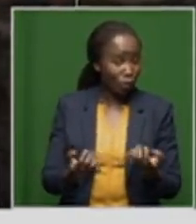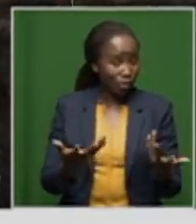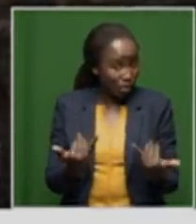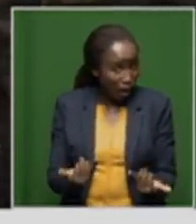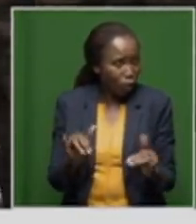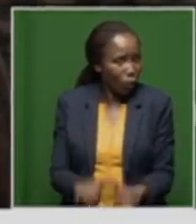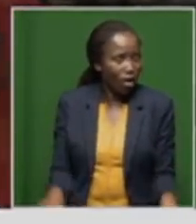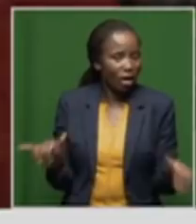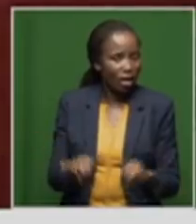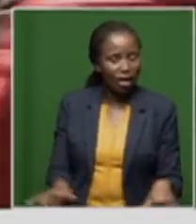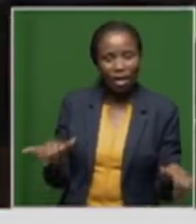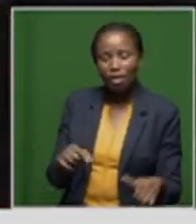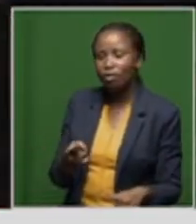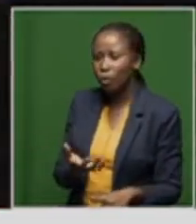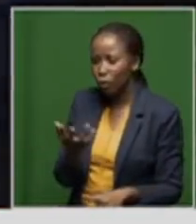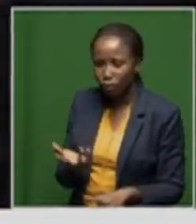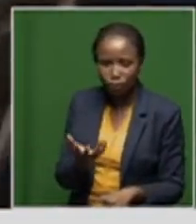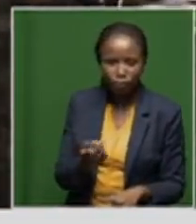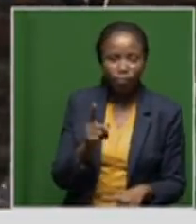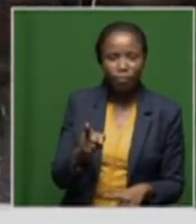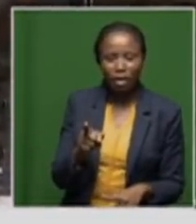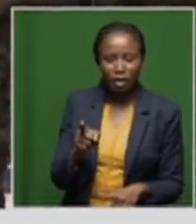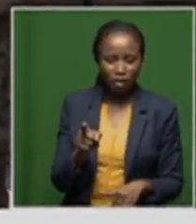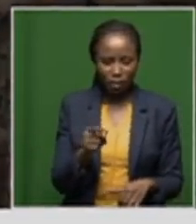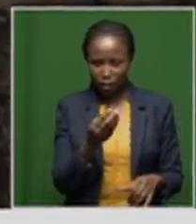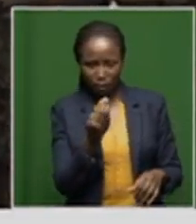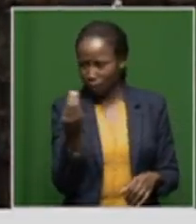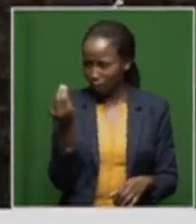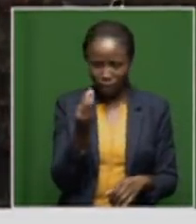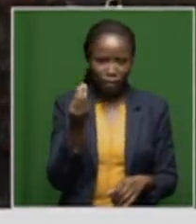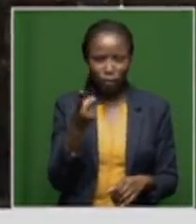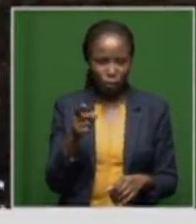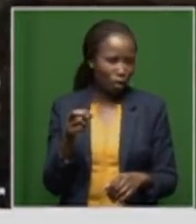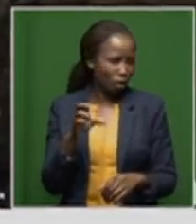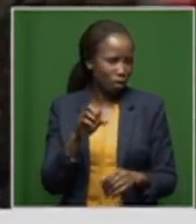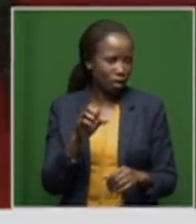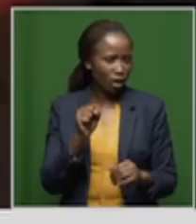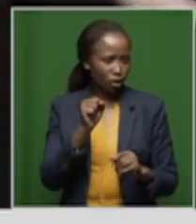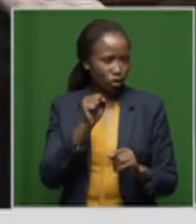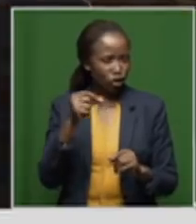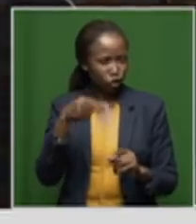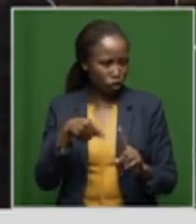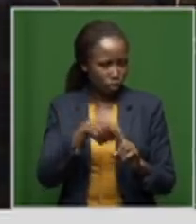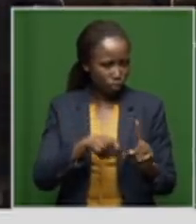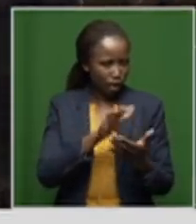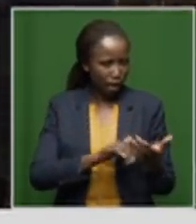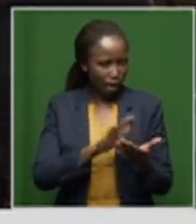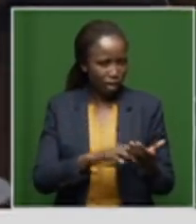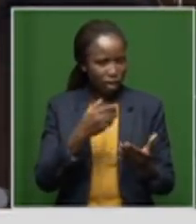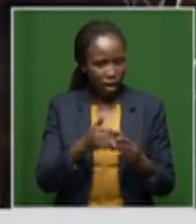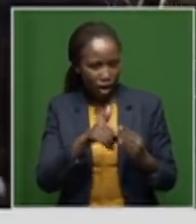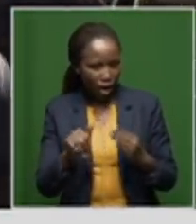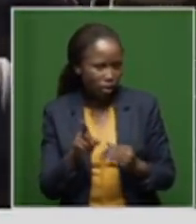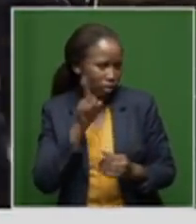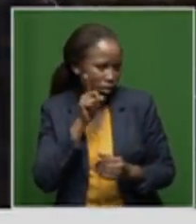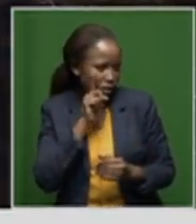await for the suspended Secretary General of the ANC to go out and to go and speak